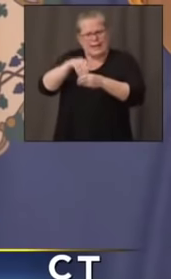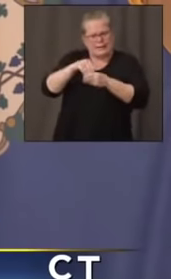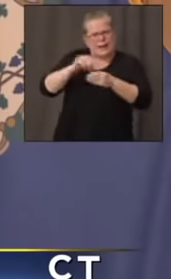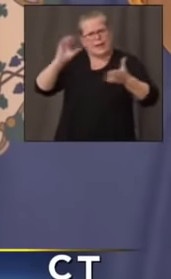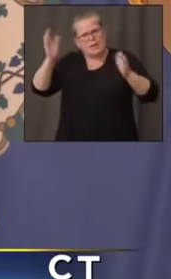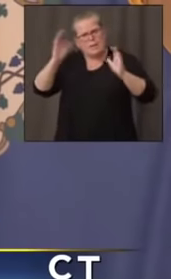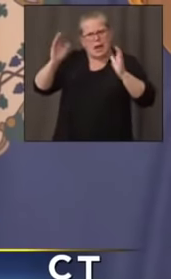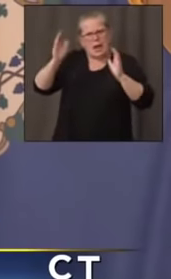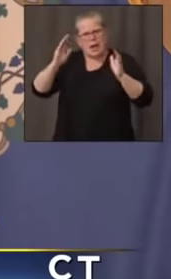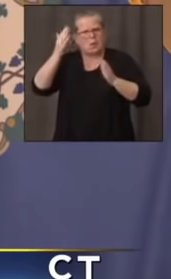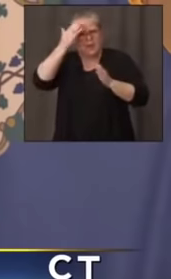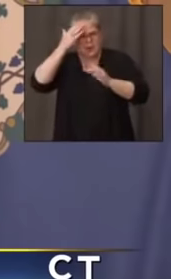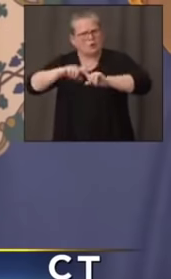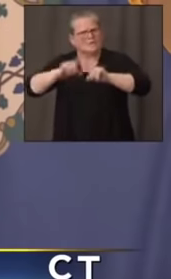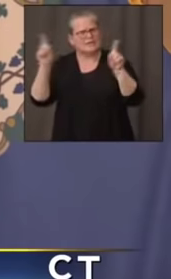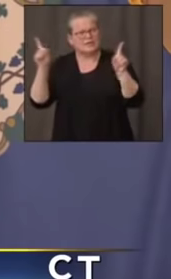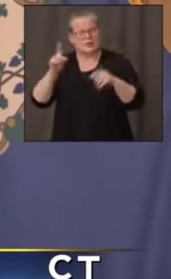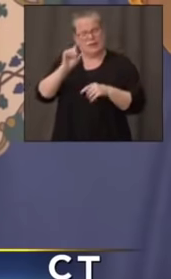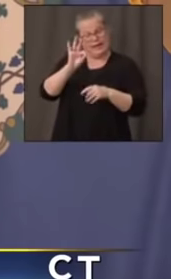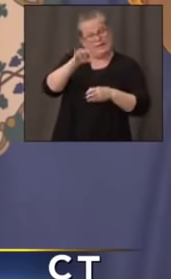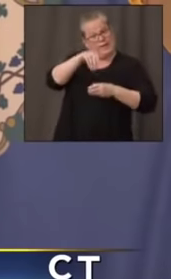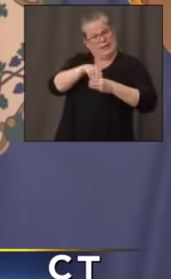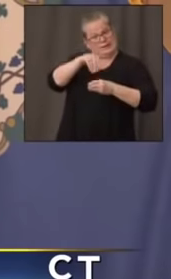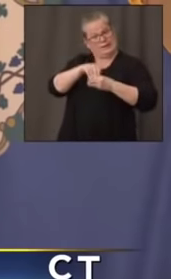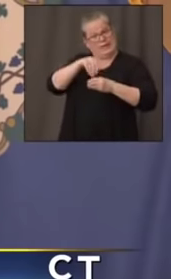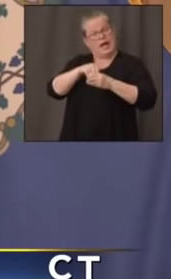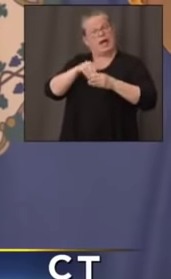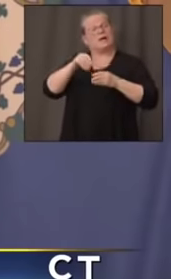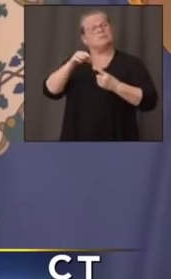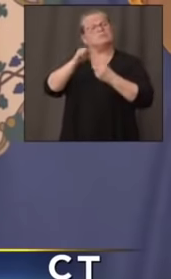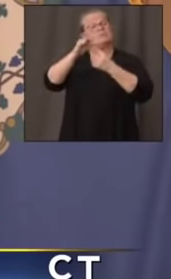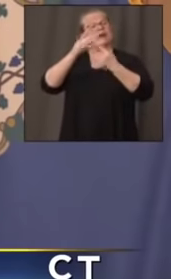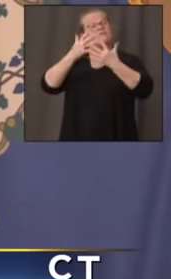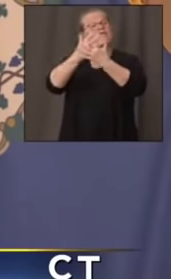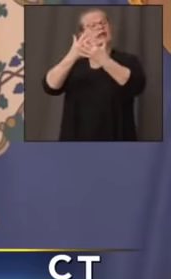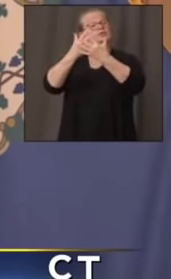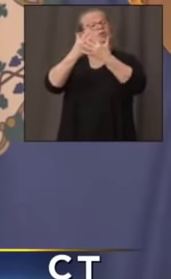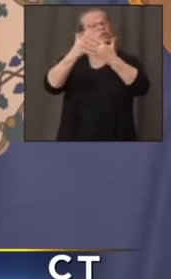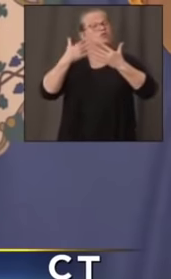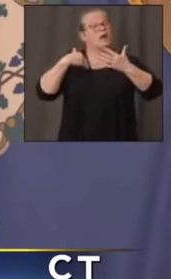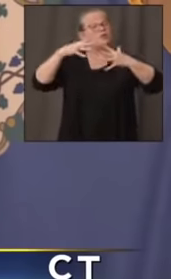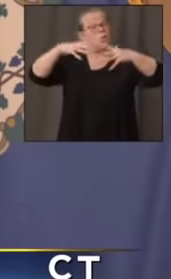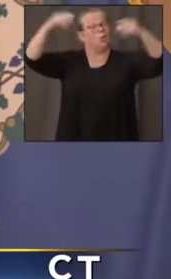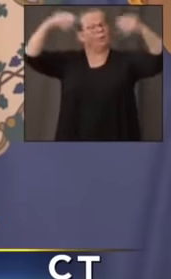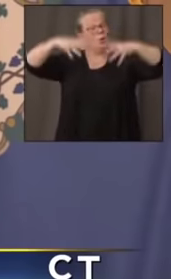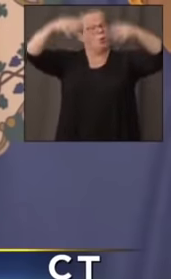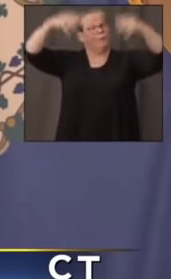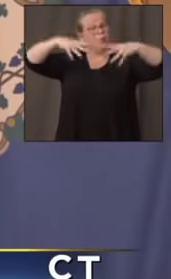in place that could limit the flow of a germ. In the rare case that could happen, it could make a difference, yeah.